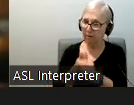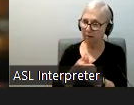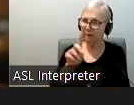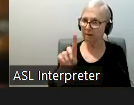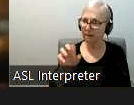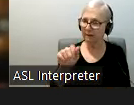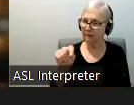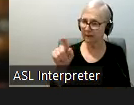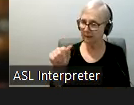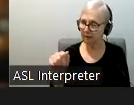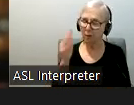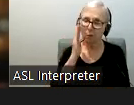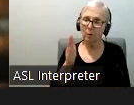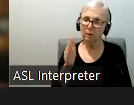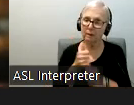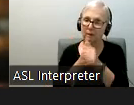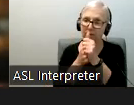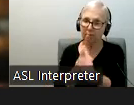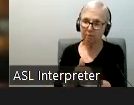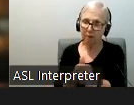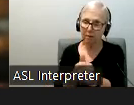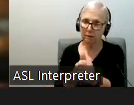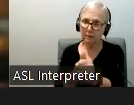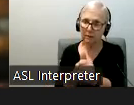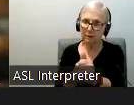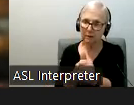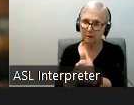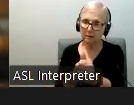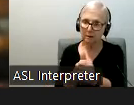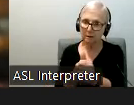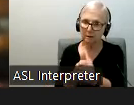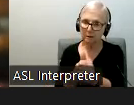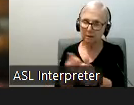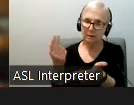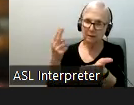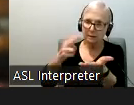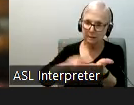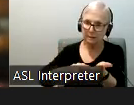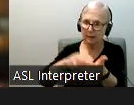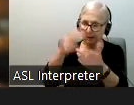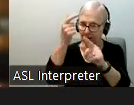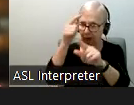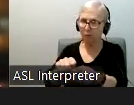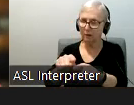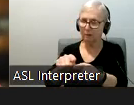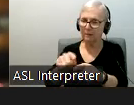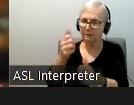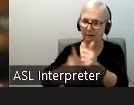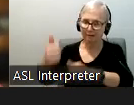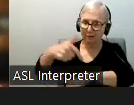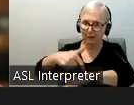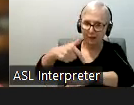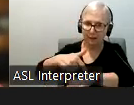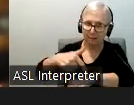will you be following, say, somebody who is filing a grievance every time they turn around, or